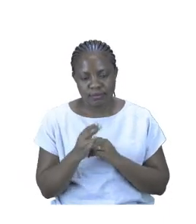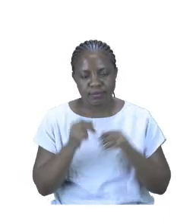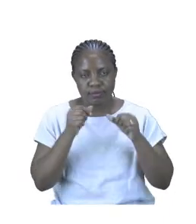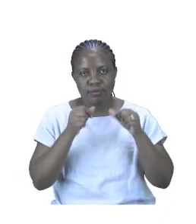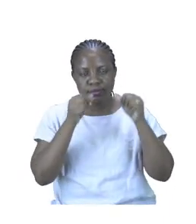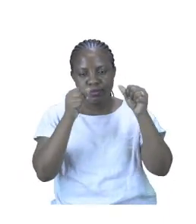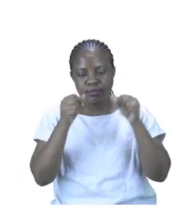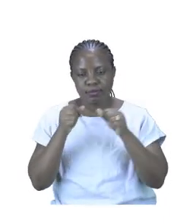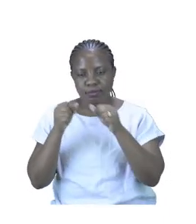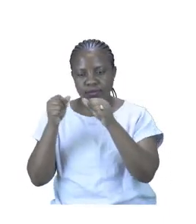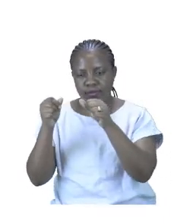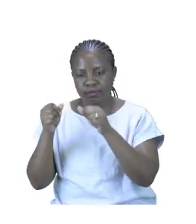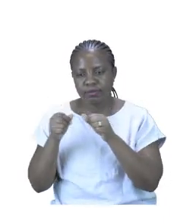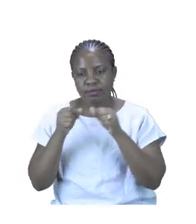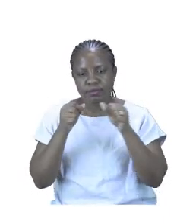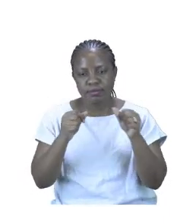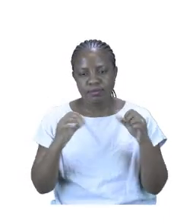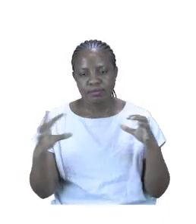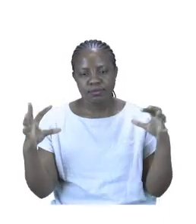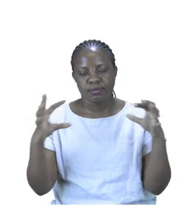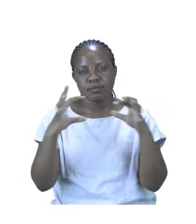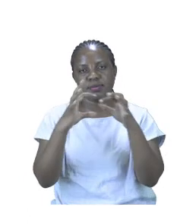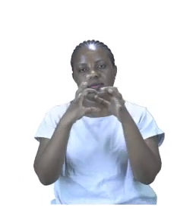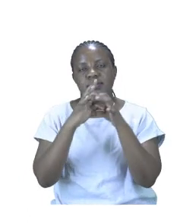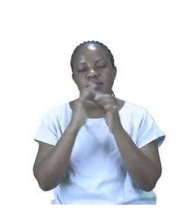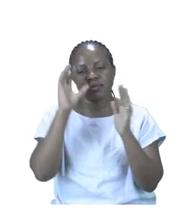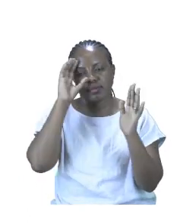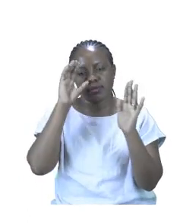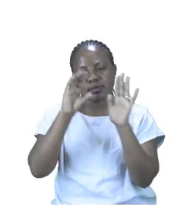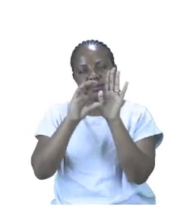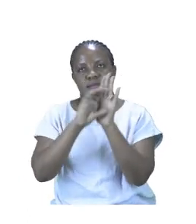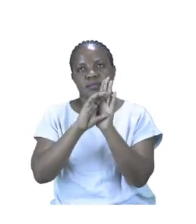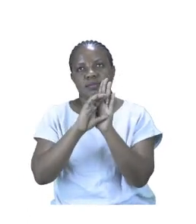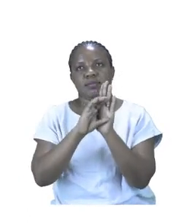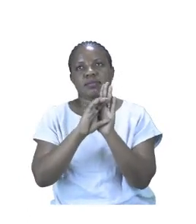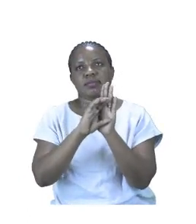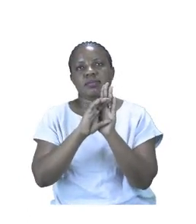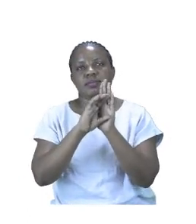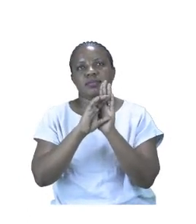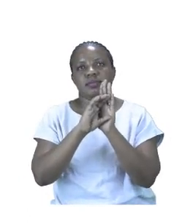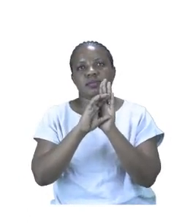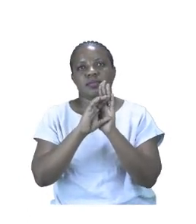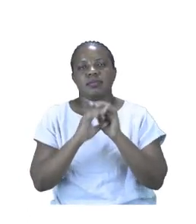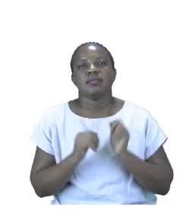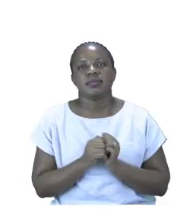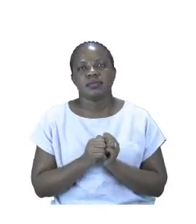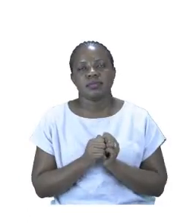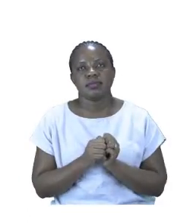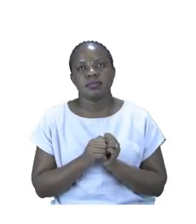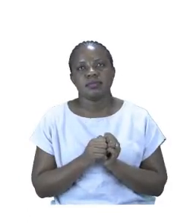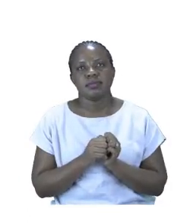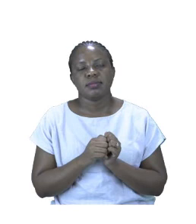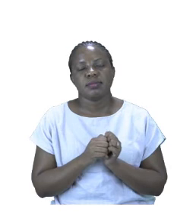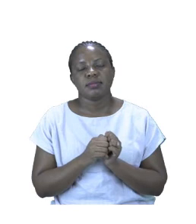them by matching them to the picture. Now I have a few right here with me and you're going to